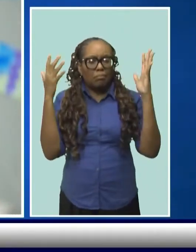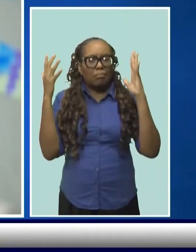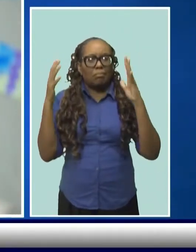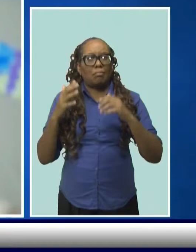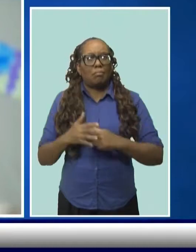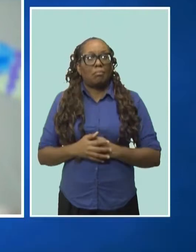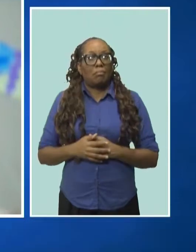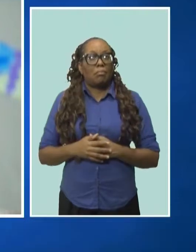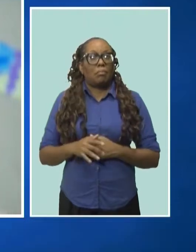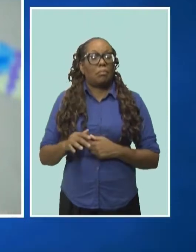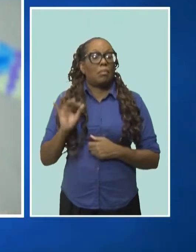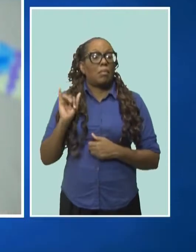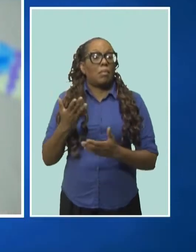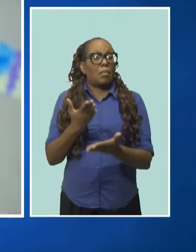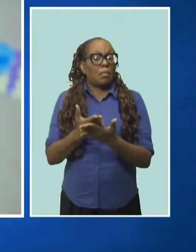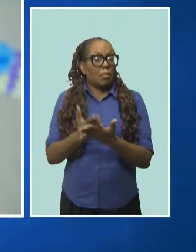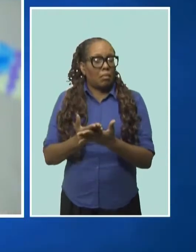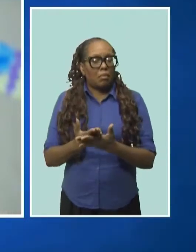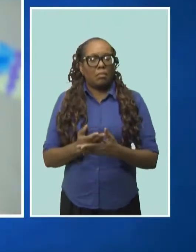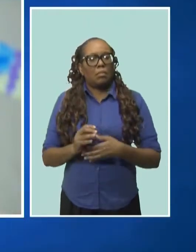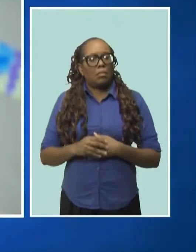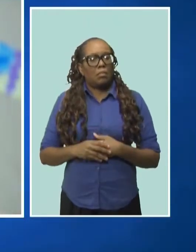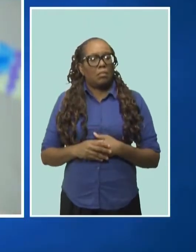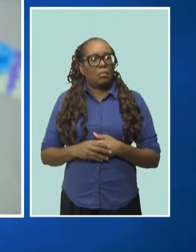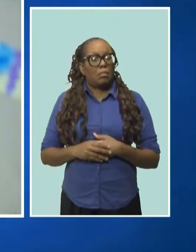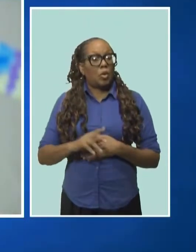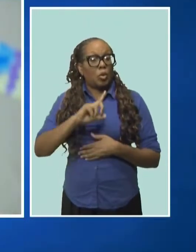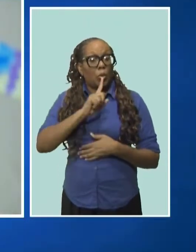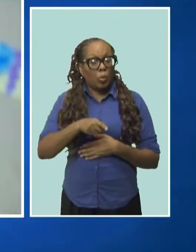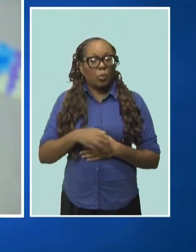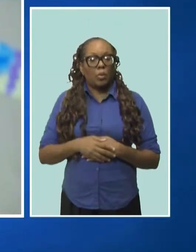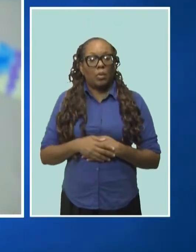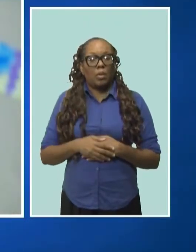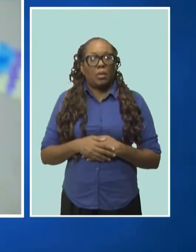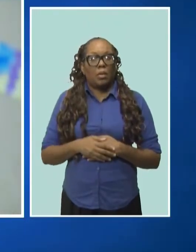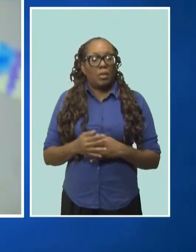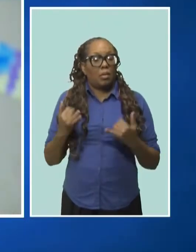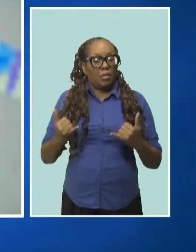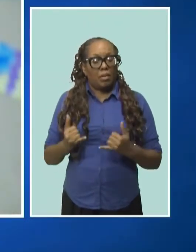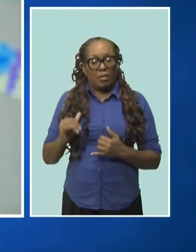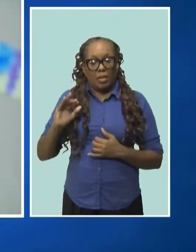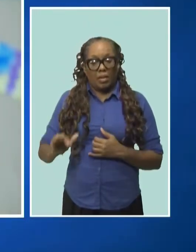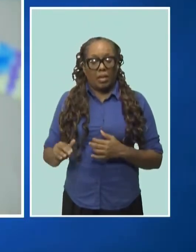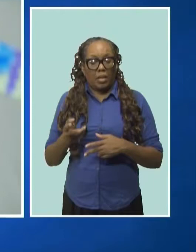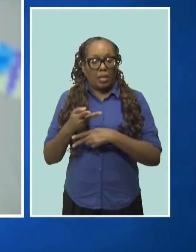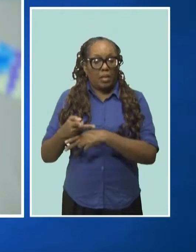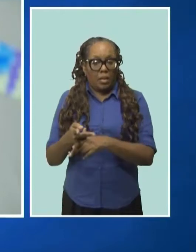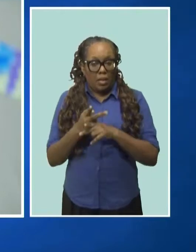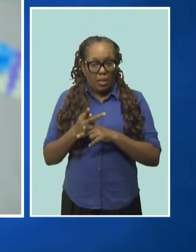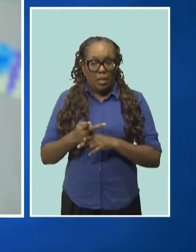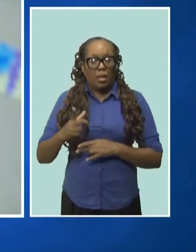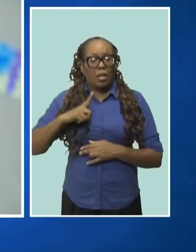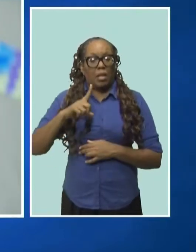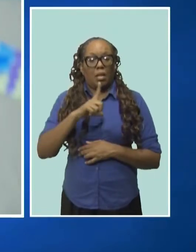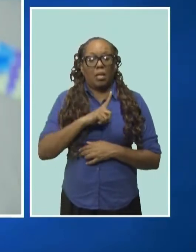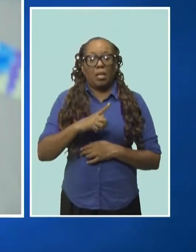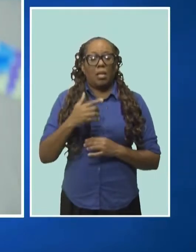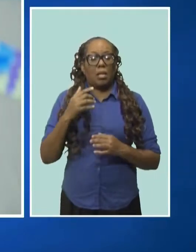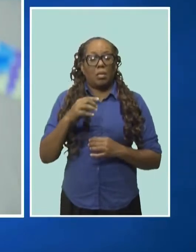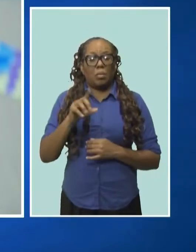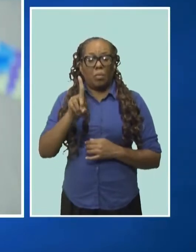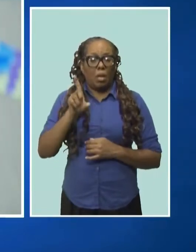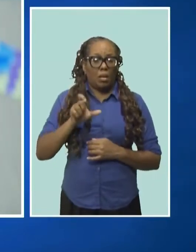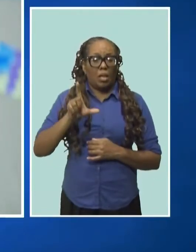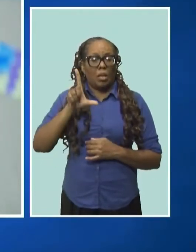That is a fact, because the child care legislation that guides the country is 120 years old.